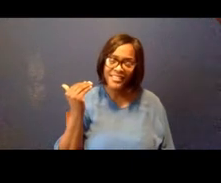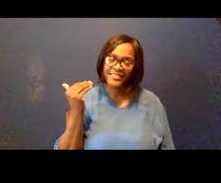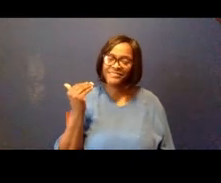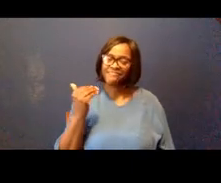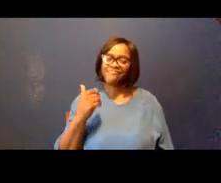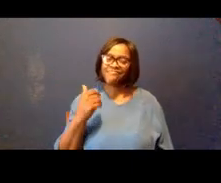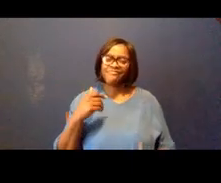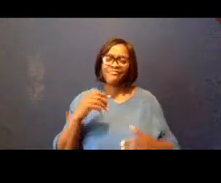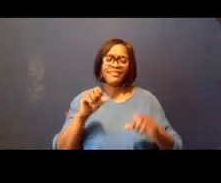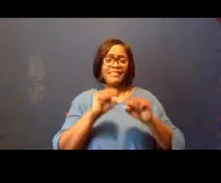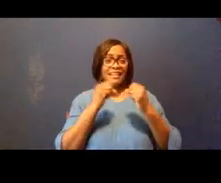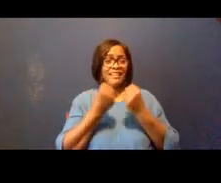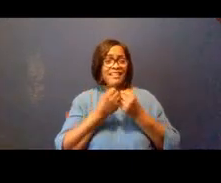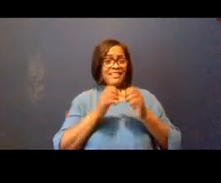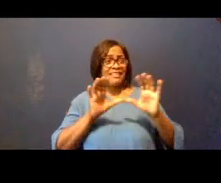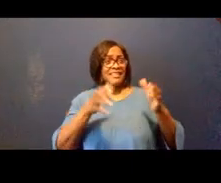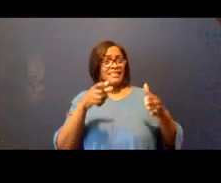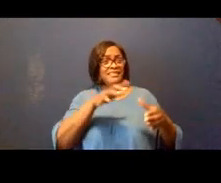individuals'